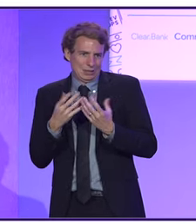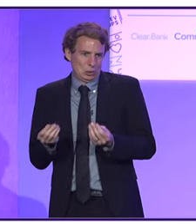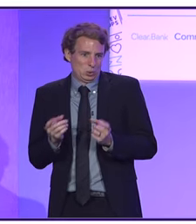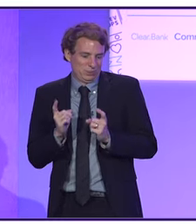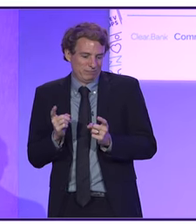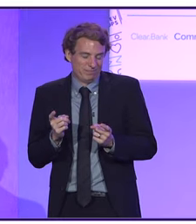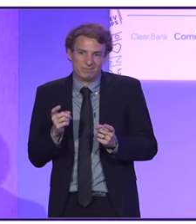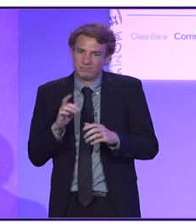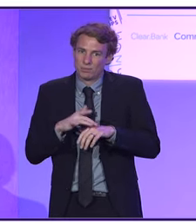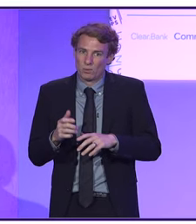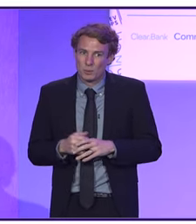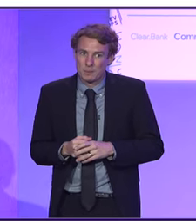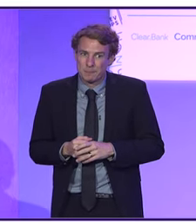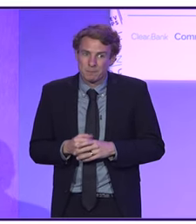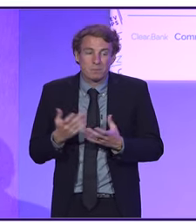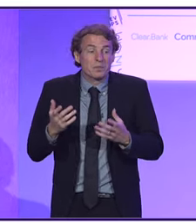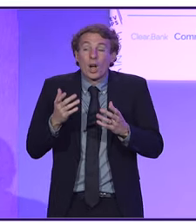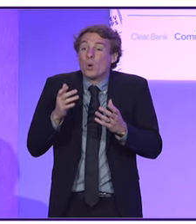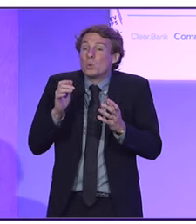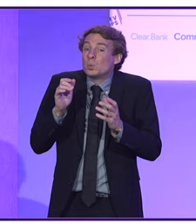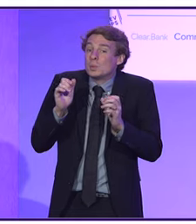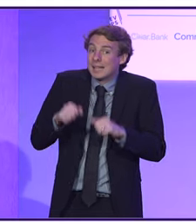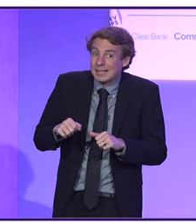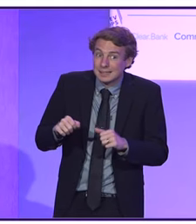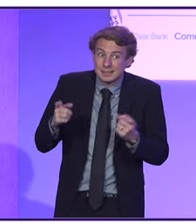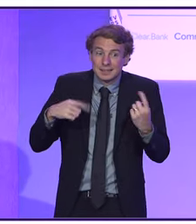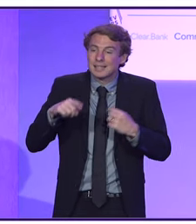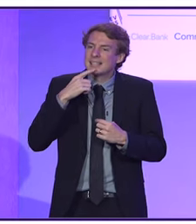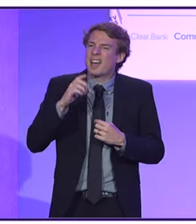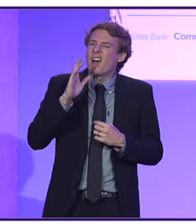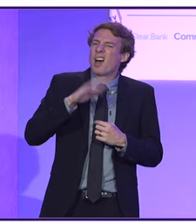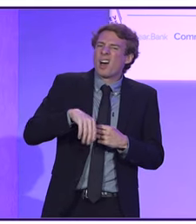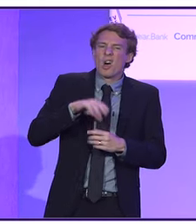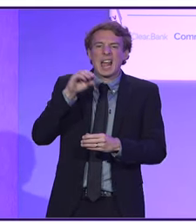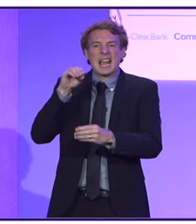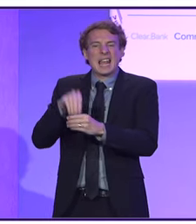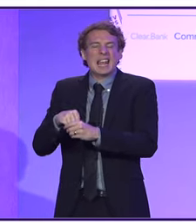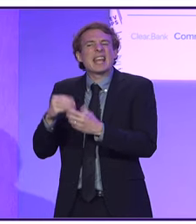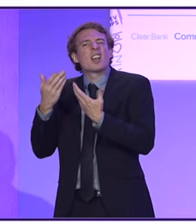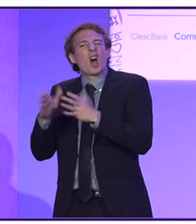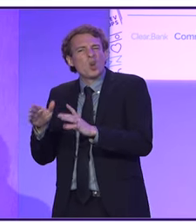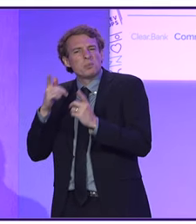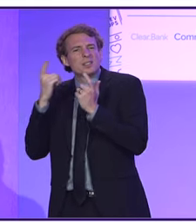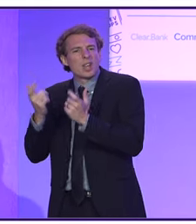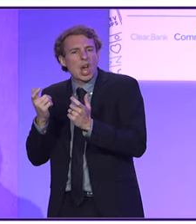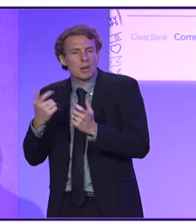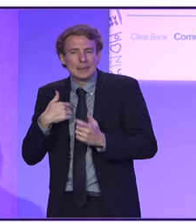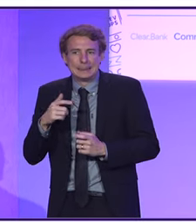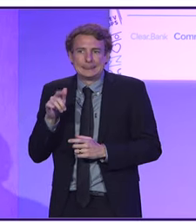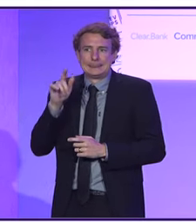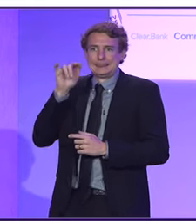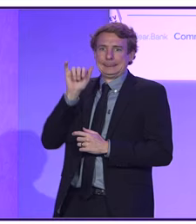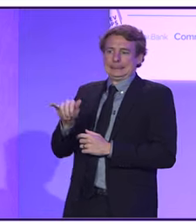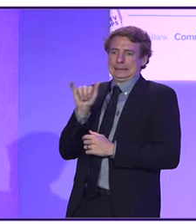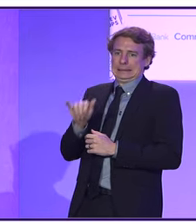So yes, just whenever anyone says, "Oh, we'll put it into open search," alarm bells, index cautiously. Are you sure? Do you need